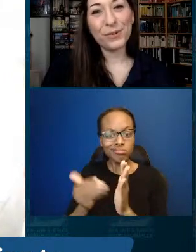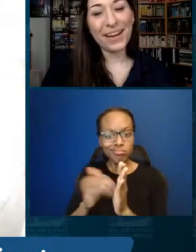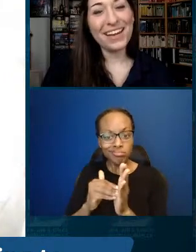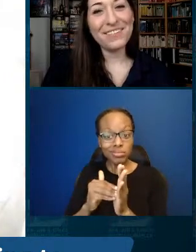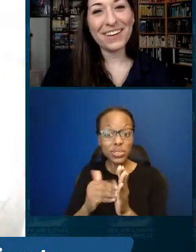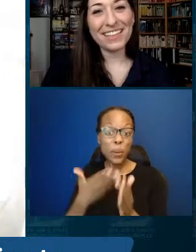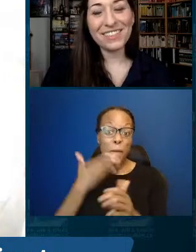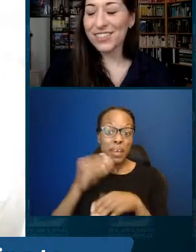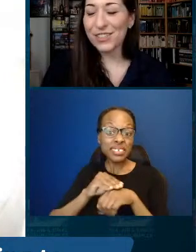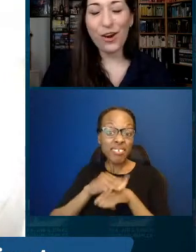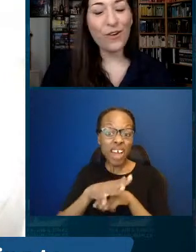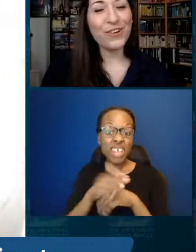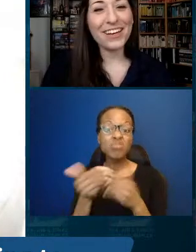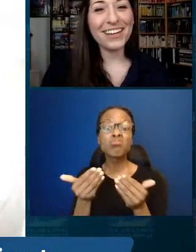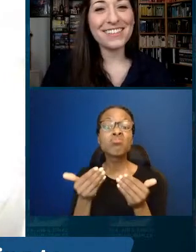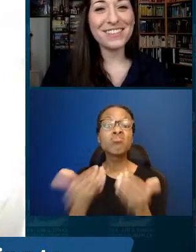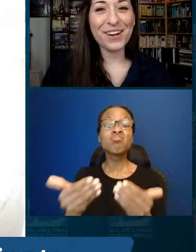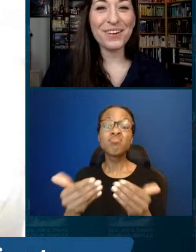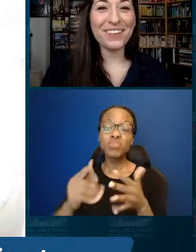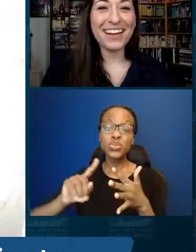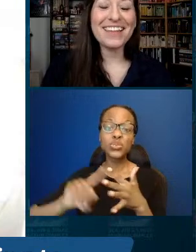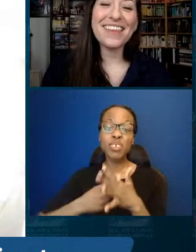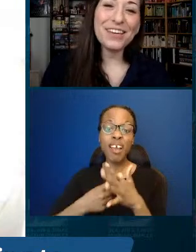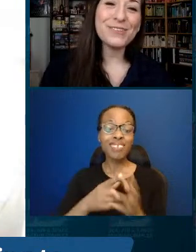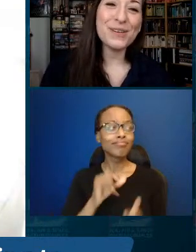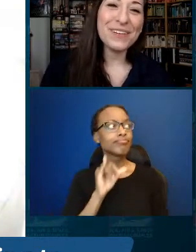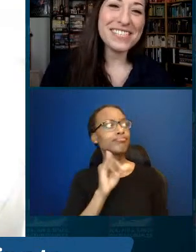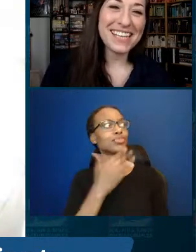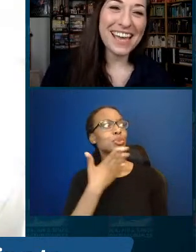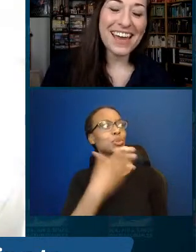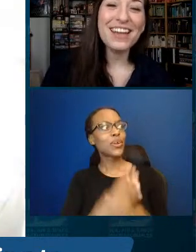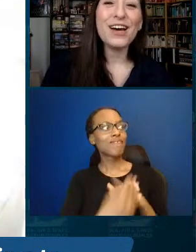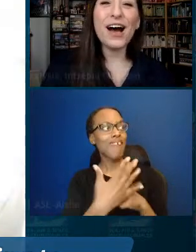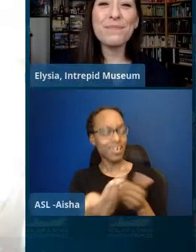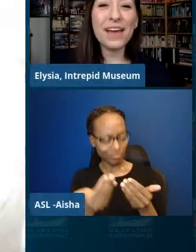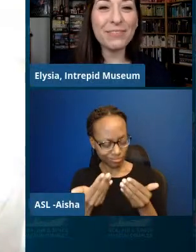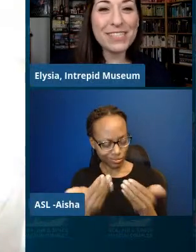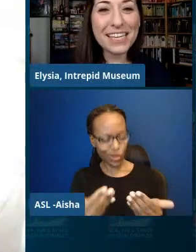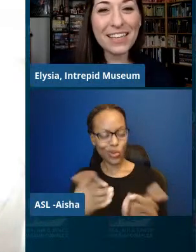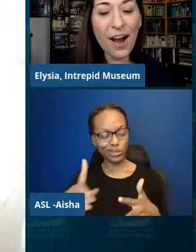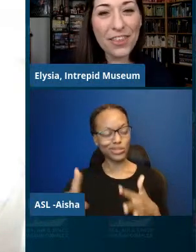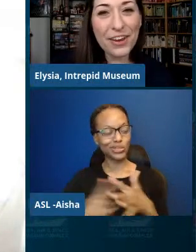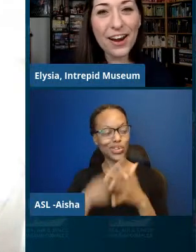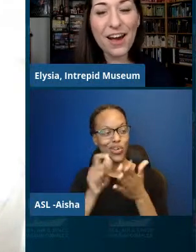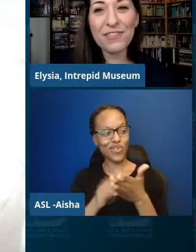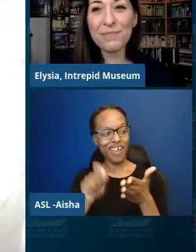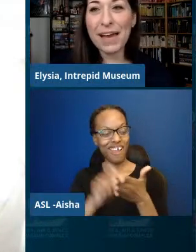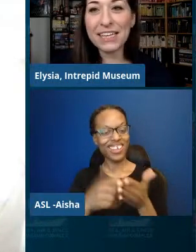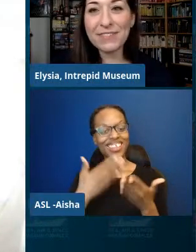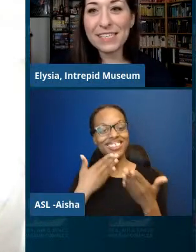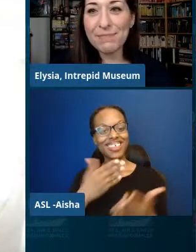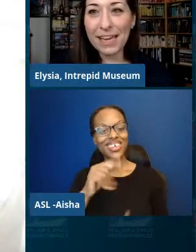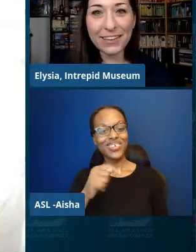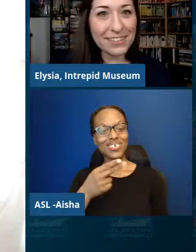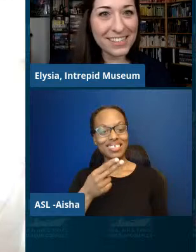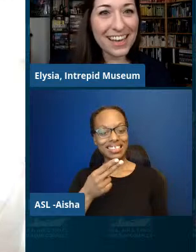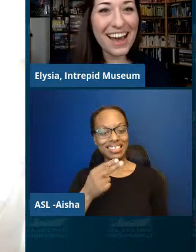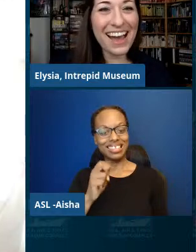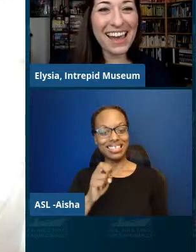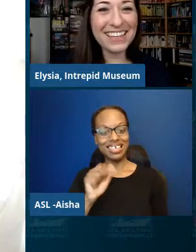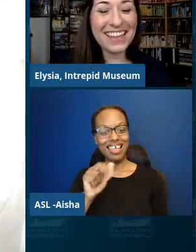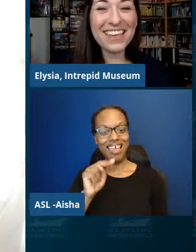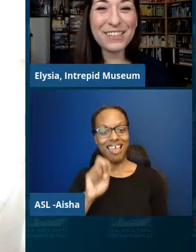writing. Great advice. Just go for it and start writing. Thank you so much, Theanne. Once again, the author of Magnificent